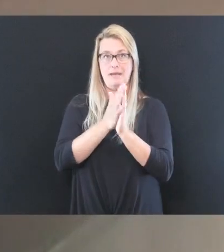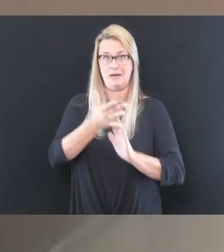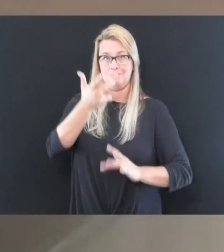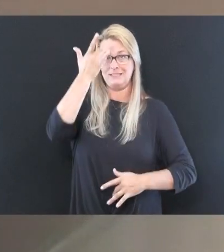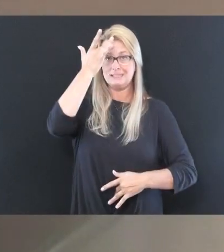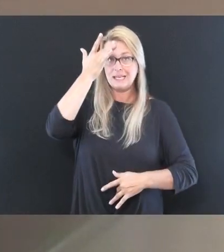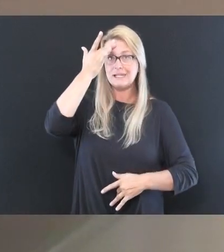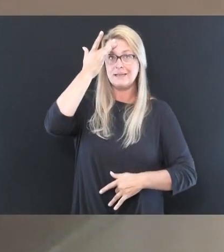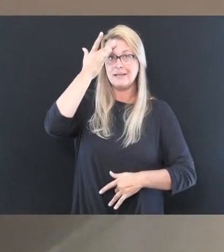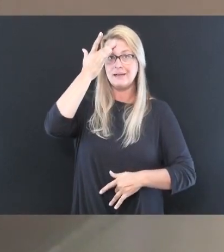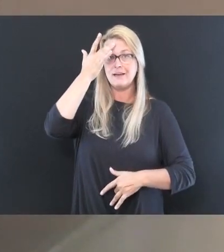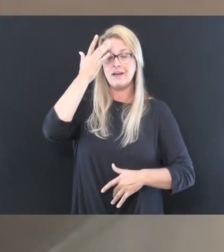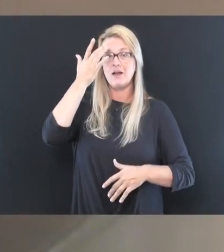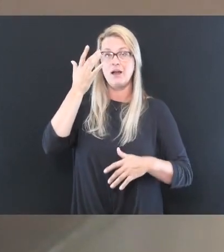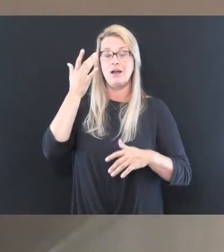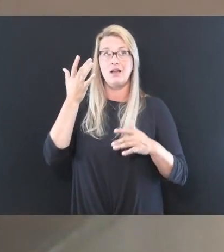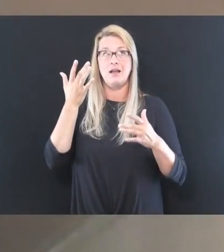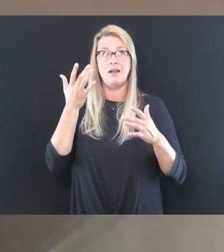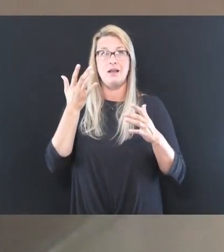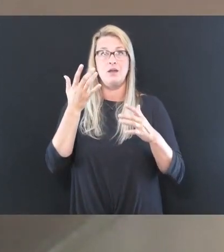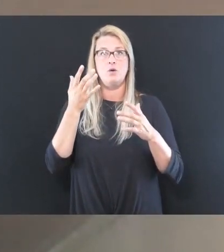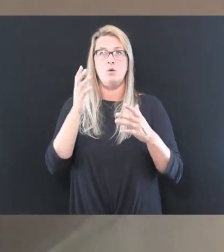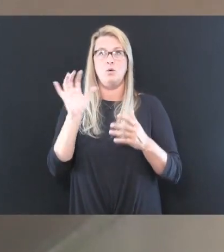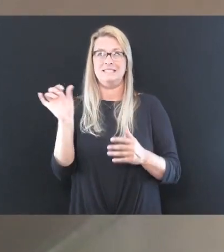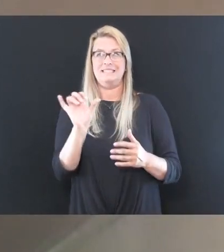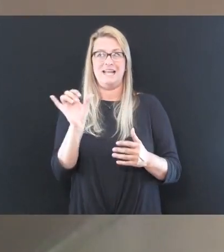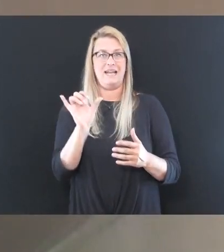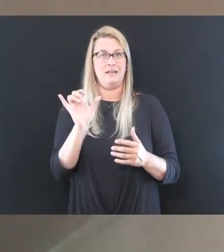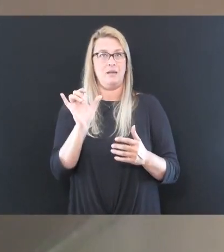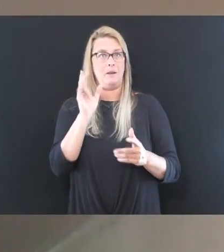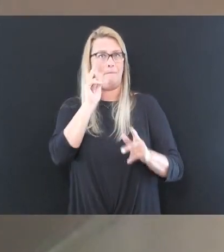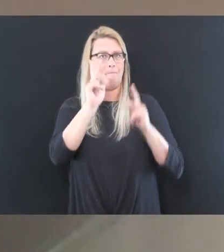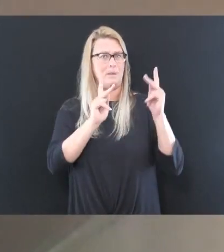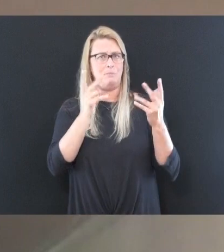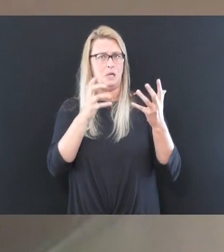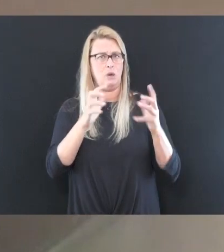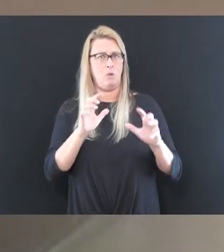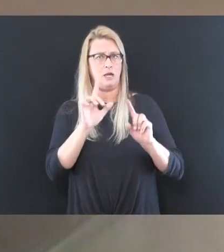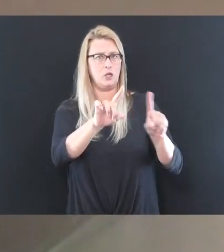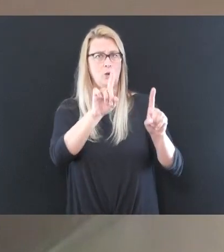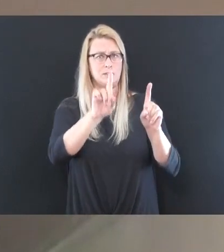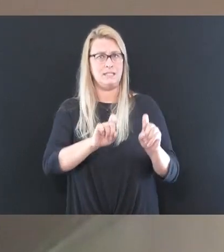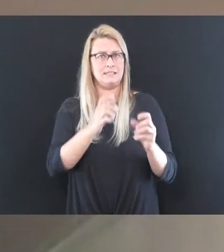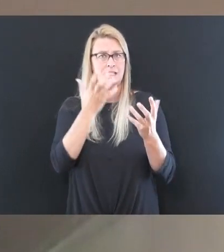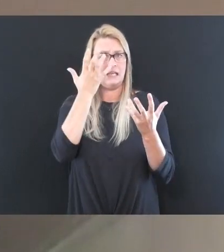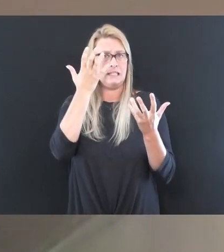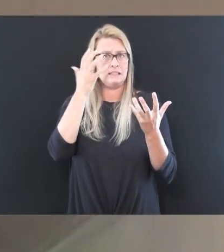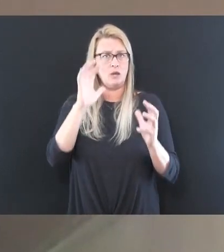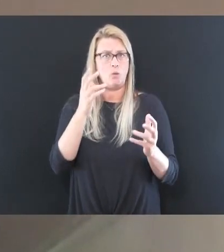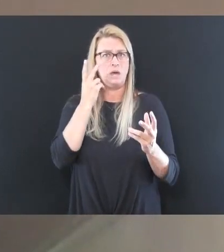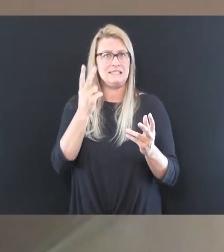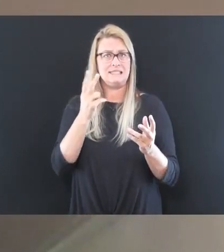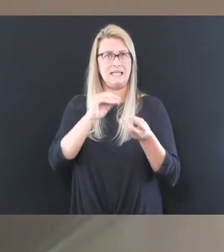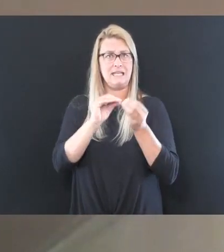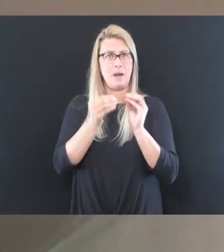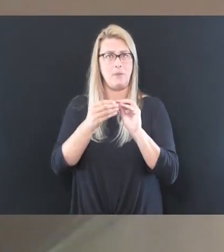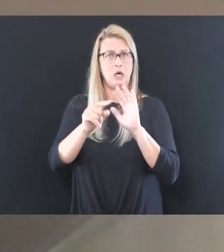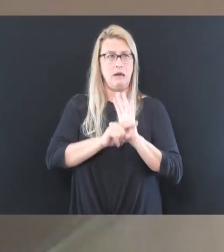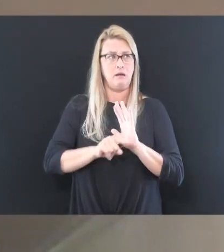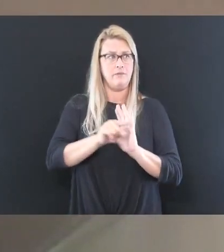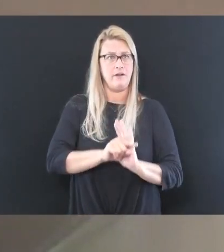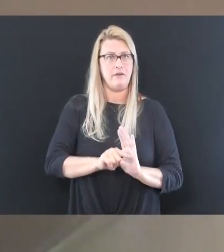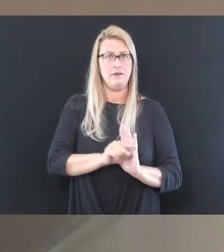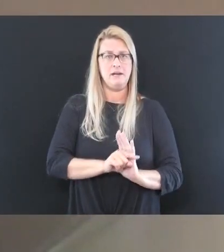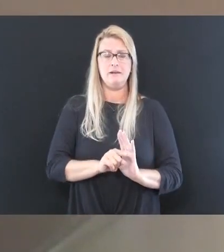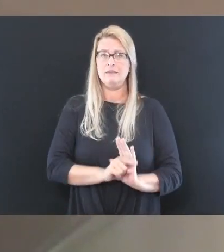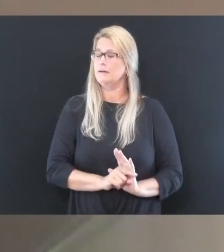alone made it less likely that people were going to get tested, because folks had figured out that the way you try to